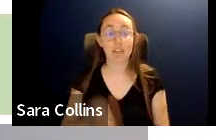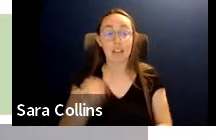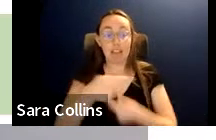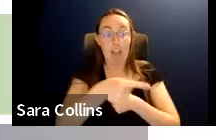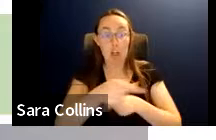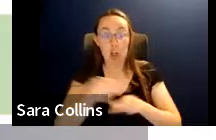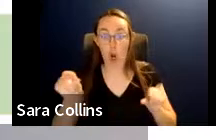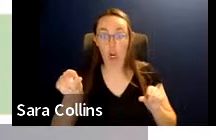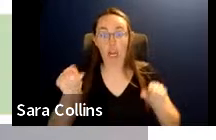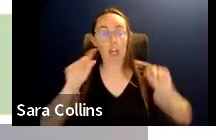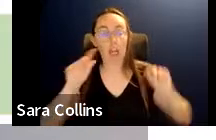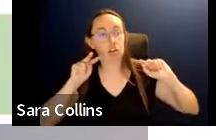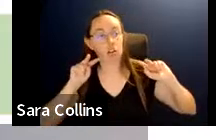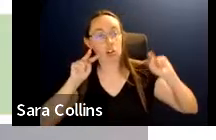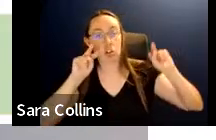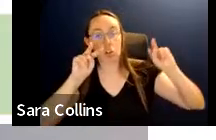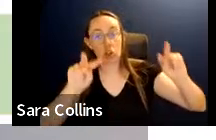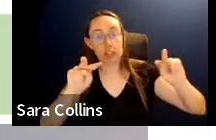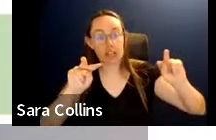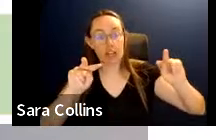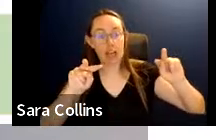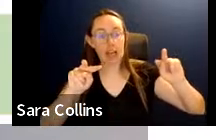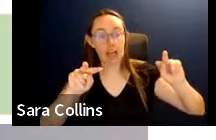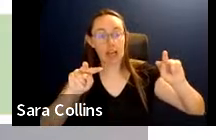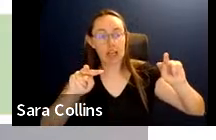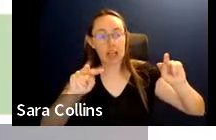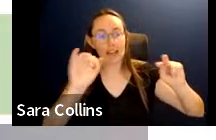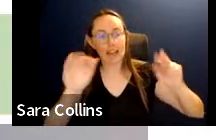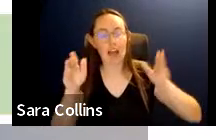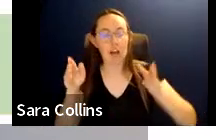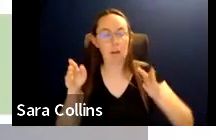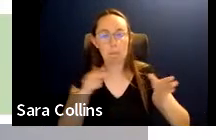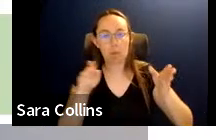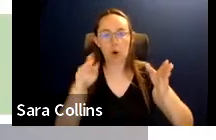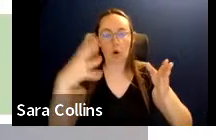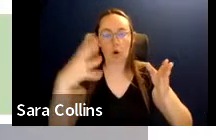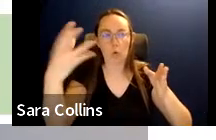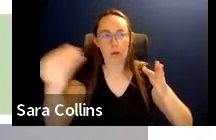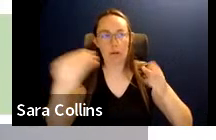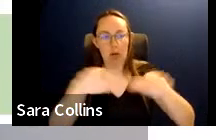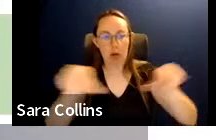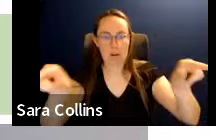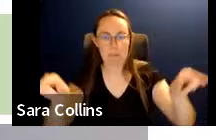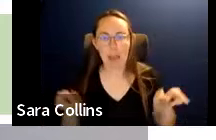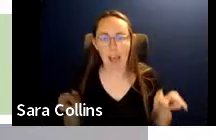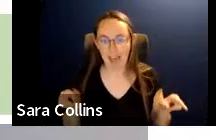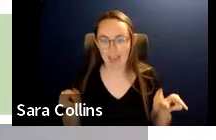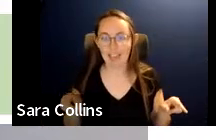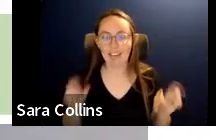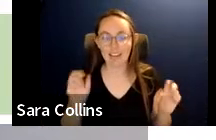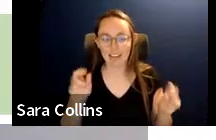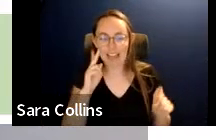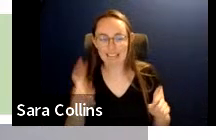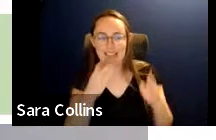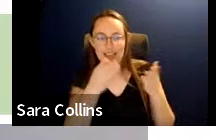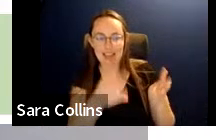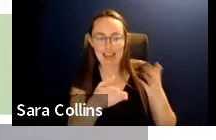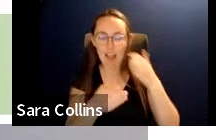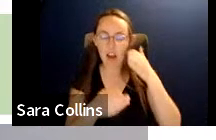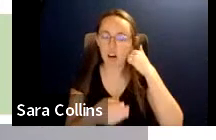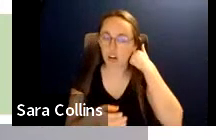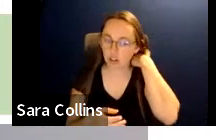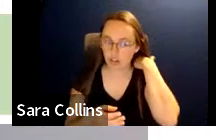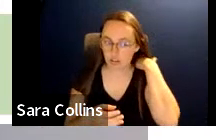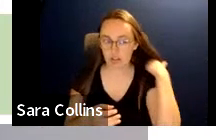out onto a continuation of our perimeter path, which is also visible here, which is cutting through what